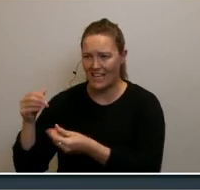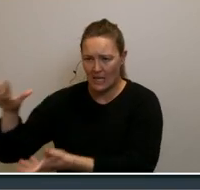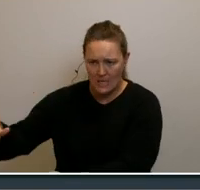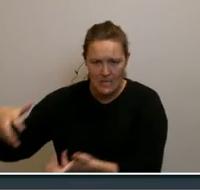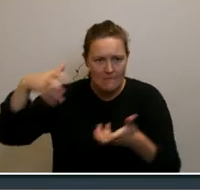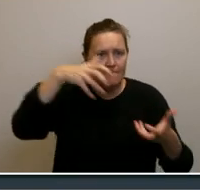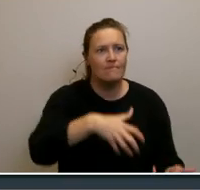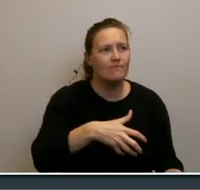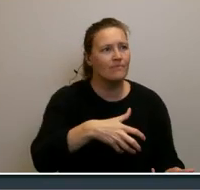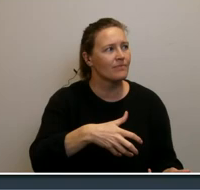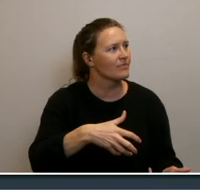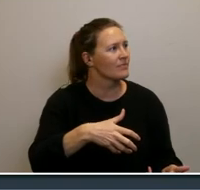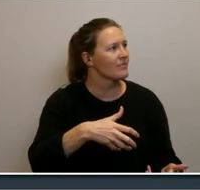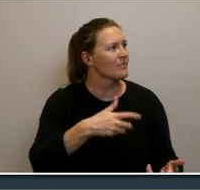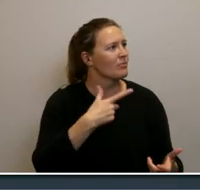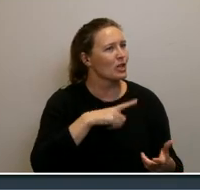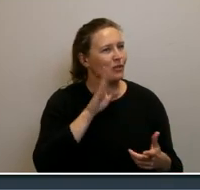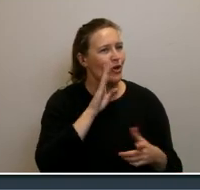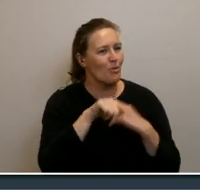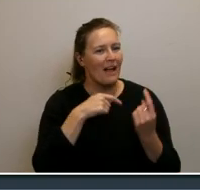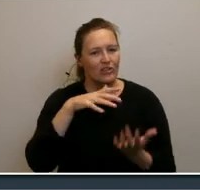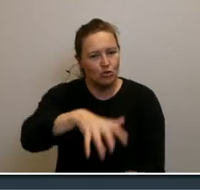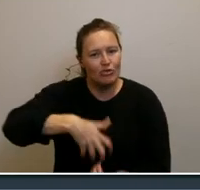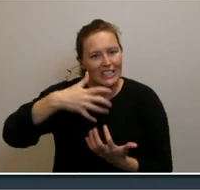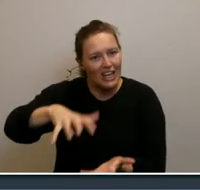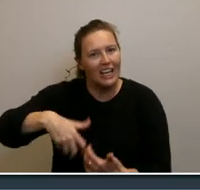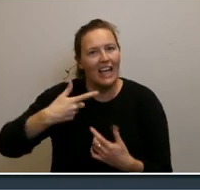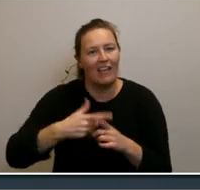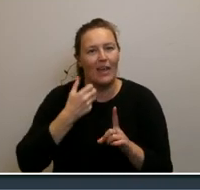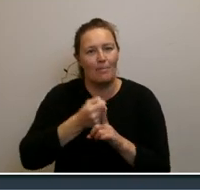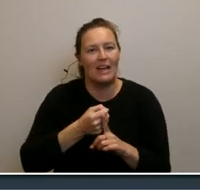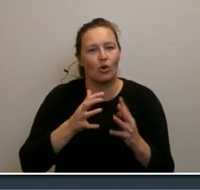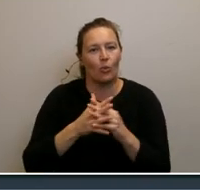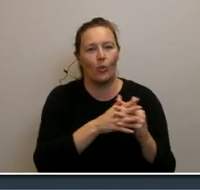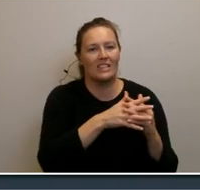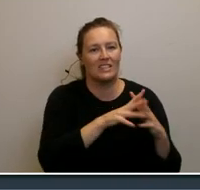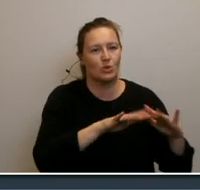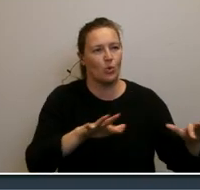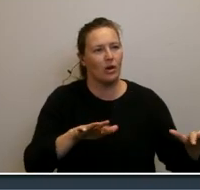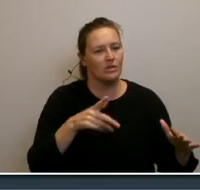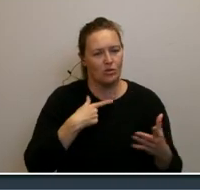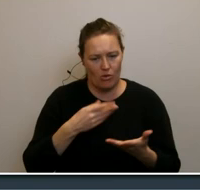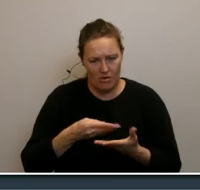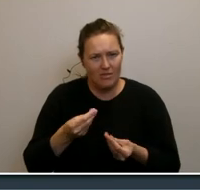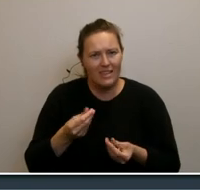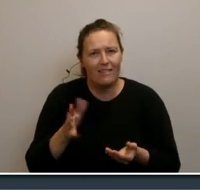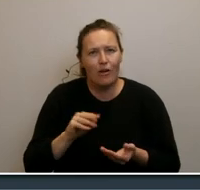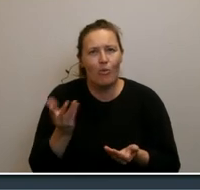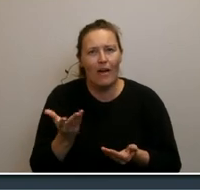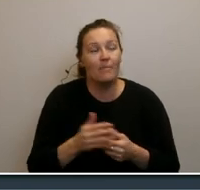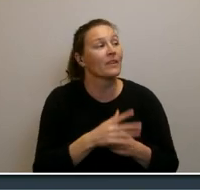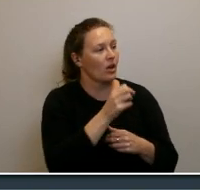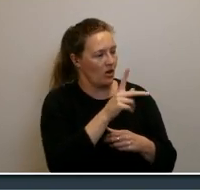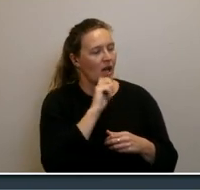we've learnt about the dredging and the previous submitter and the impacts on West Shore? Where are we getting confidence from? Okay, well, I'll start